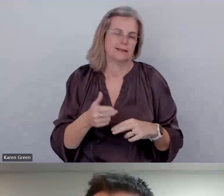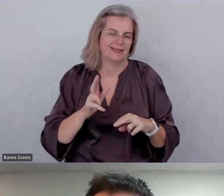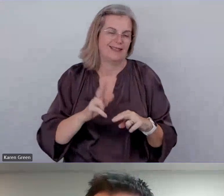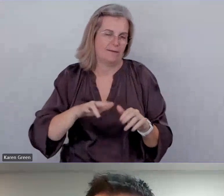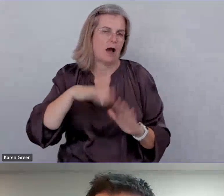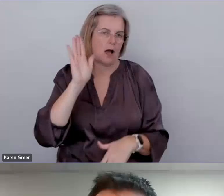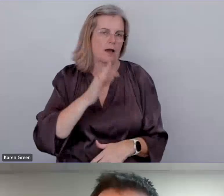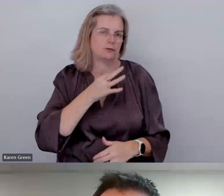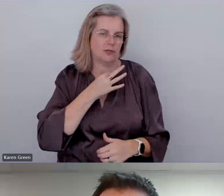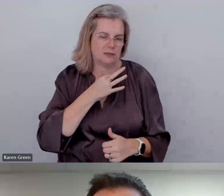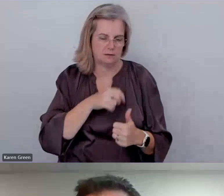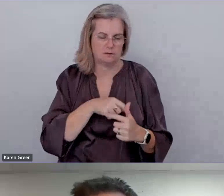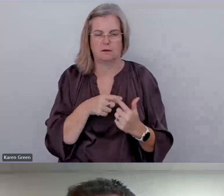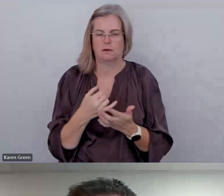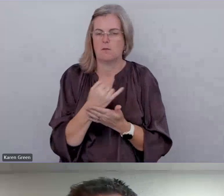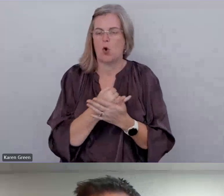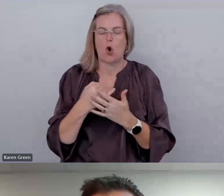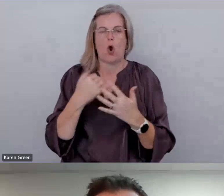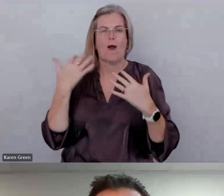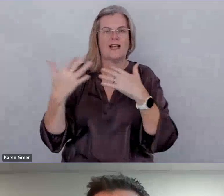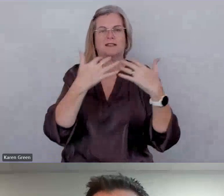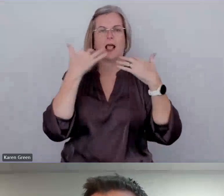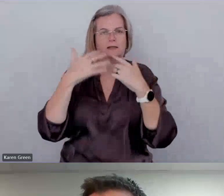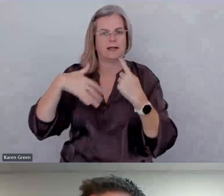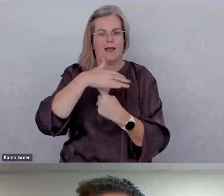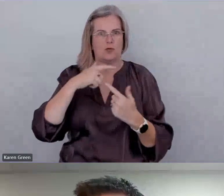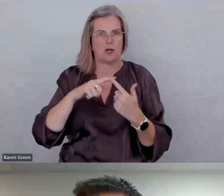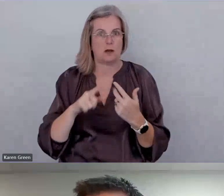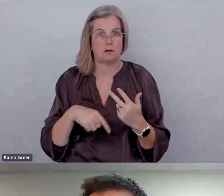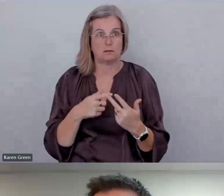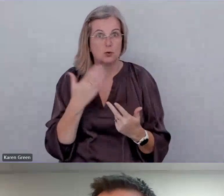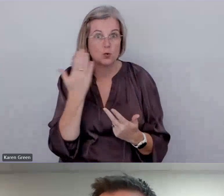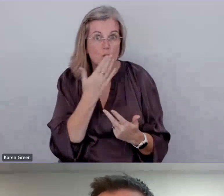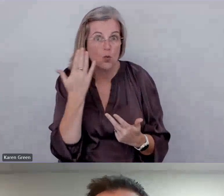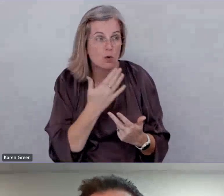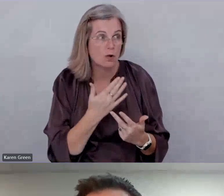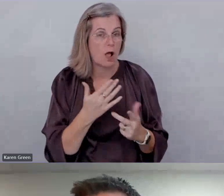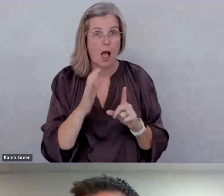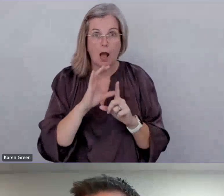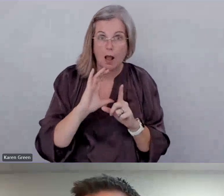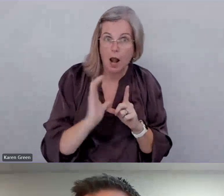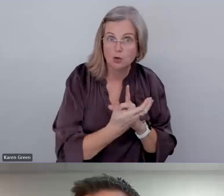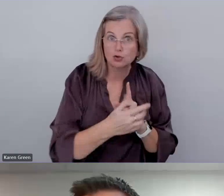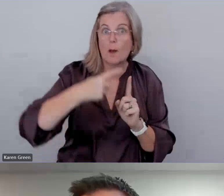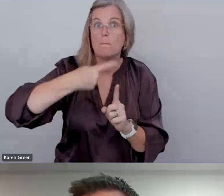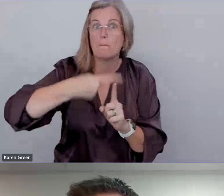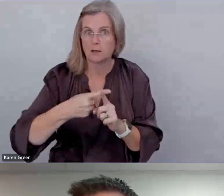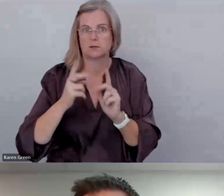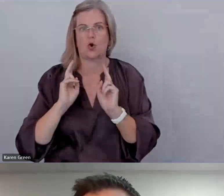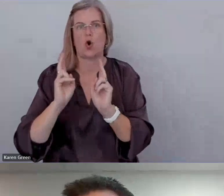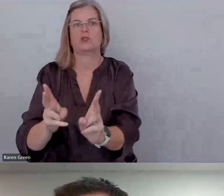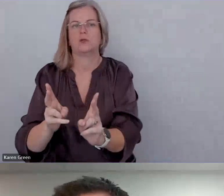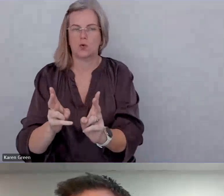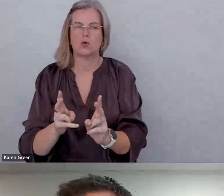poorly ventilated spaces, in schools, in classrooms as well as corridors, we should have been doing this much